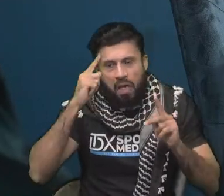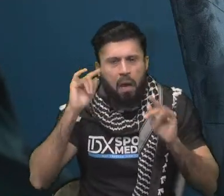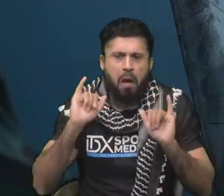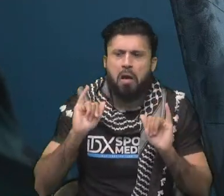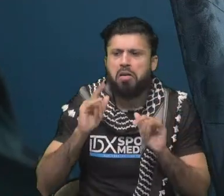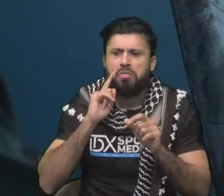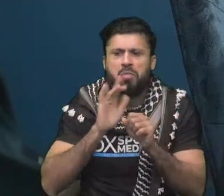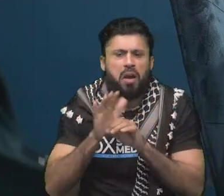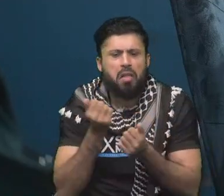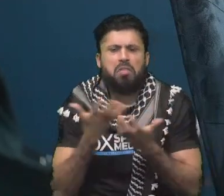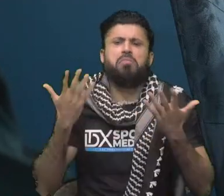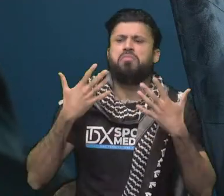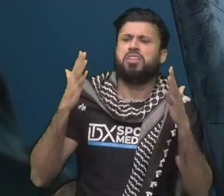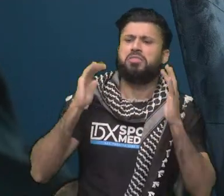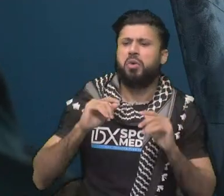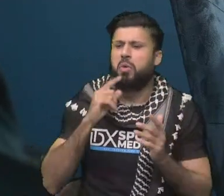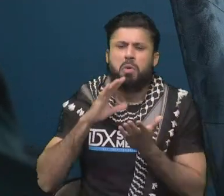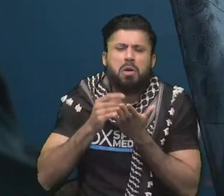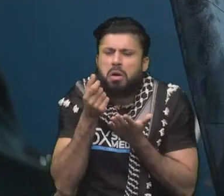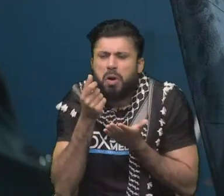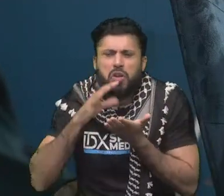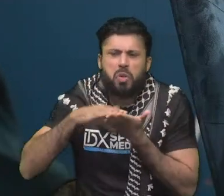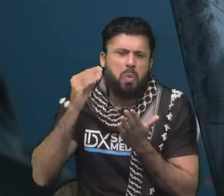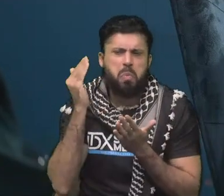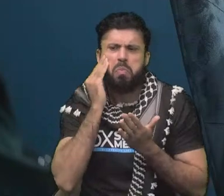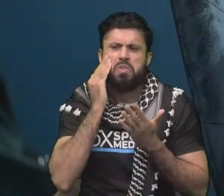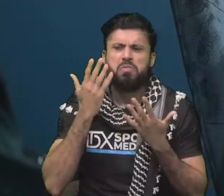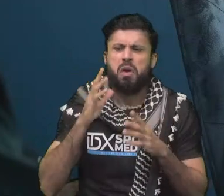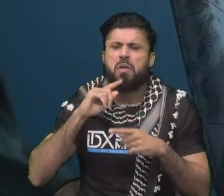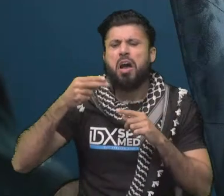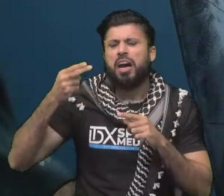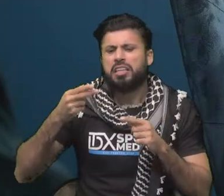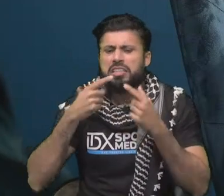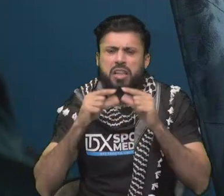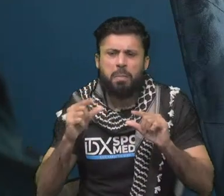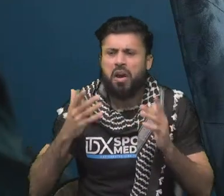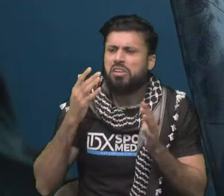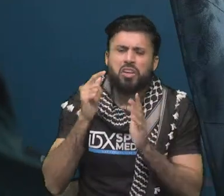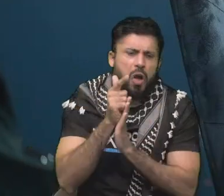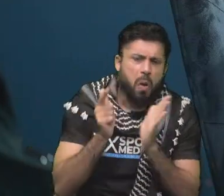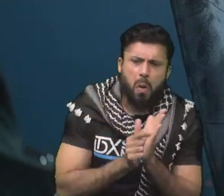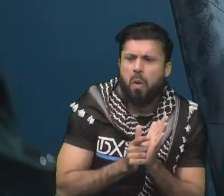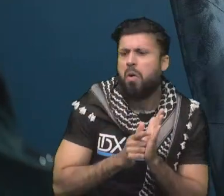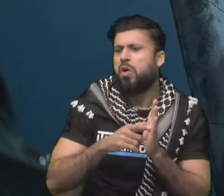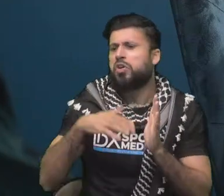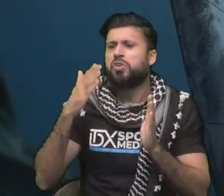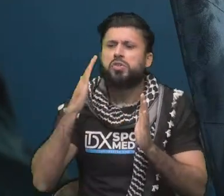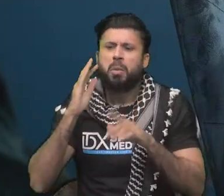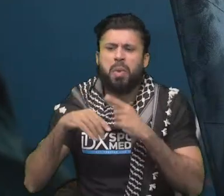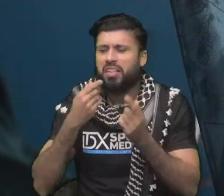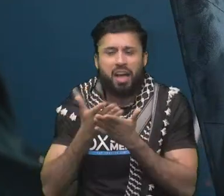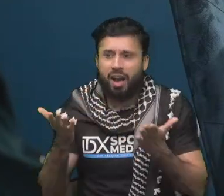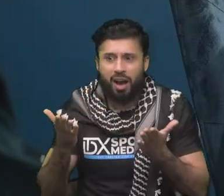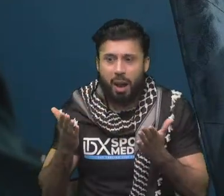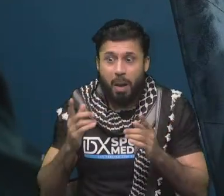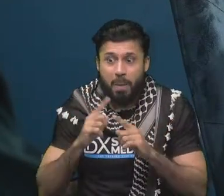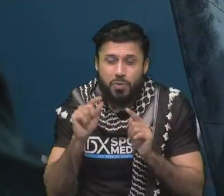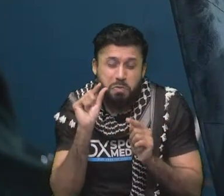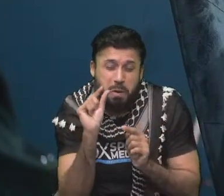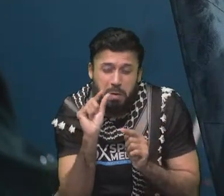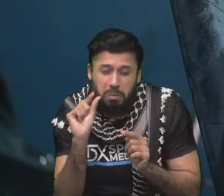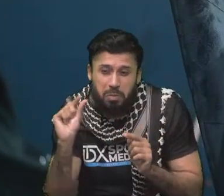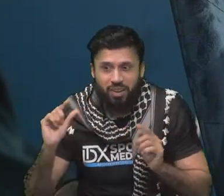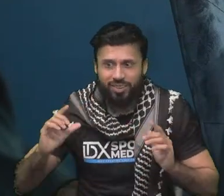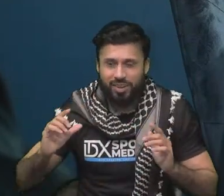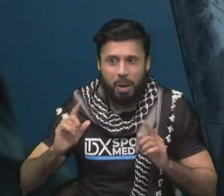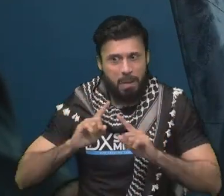and the Hadith and the Sunnah and the Sharia. And now they want to debate you even, subhanAllah. So last thing about this,